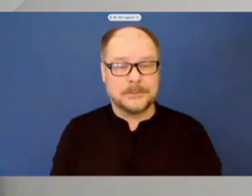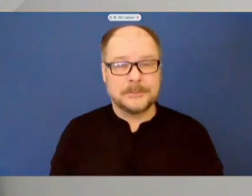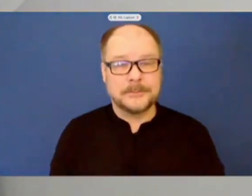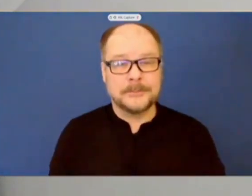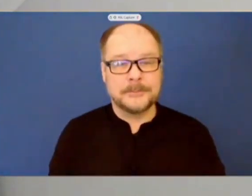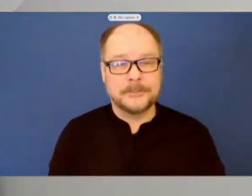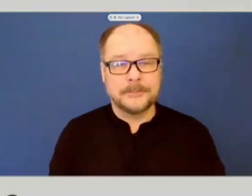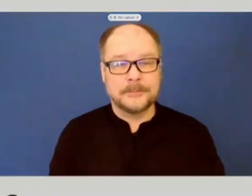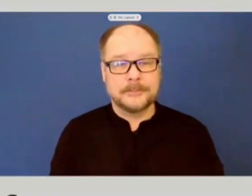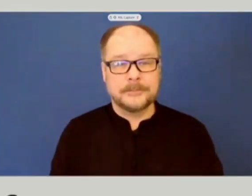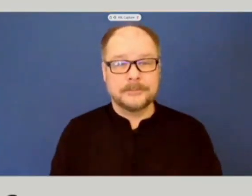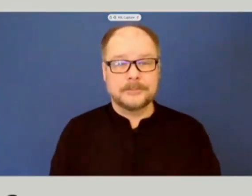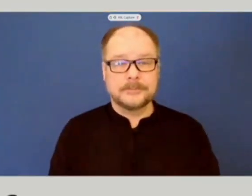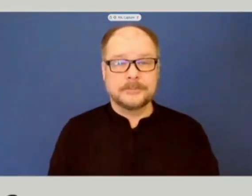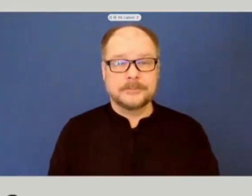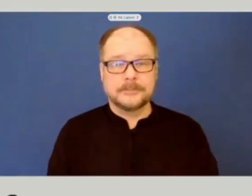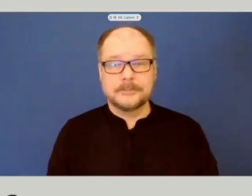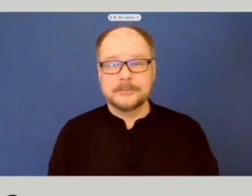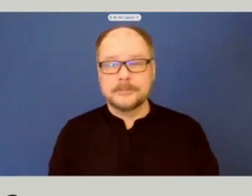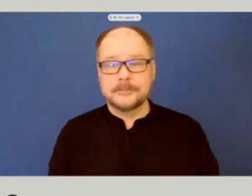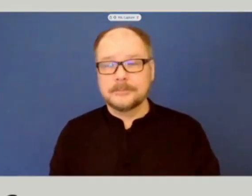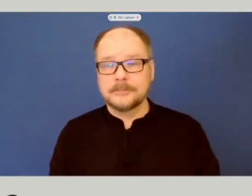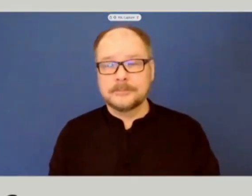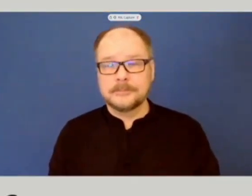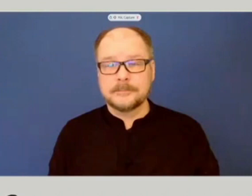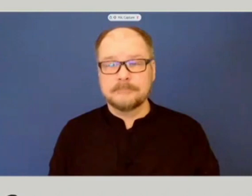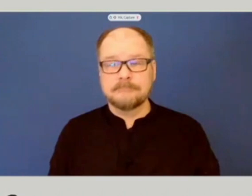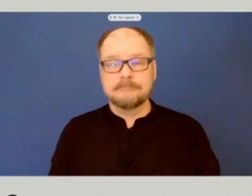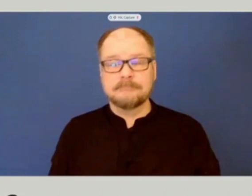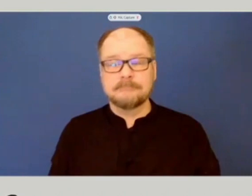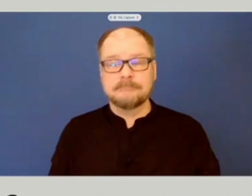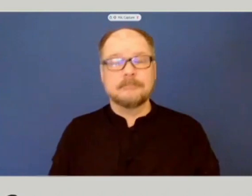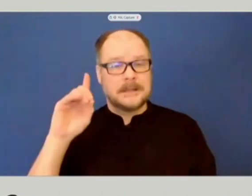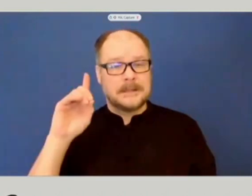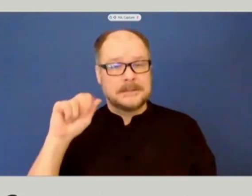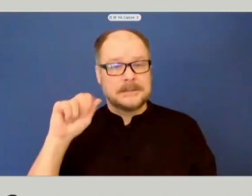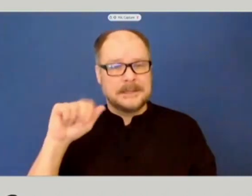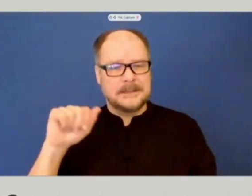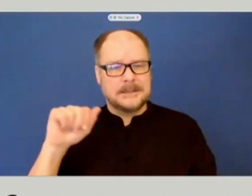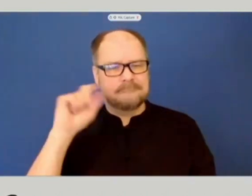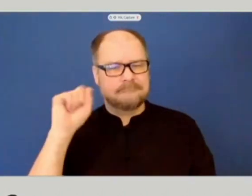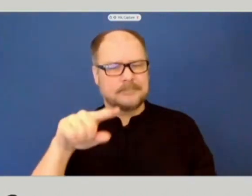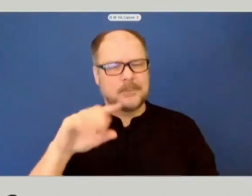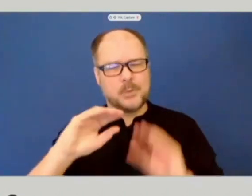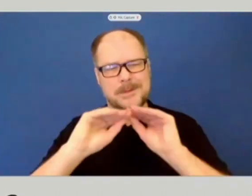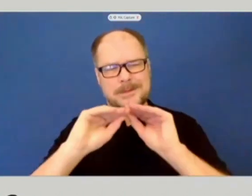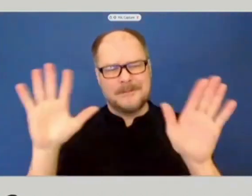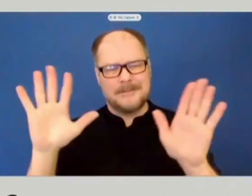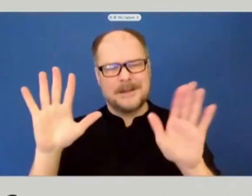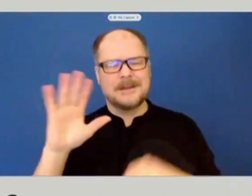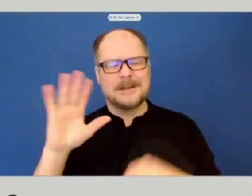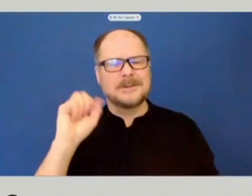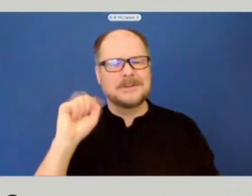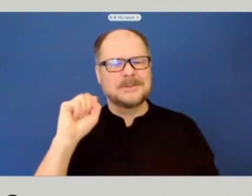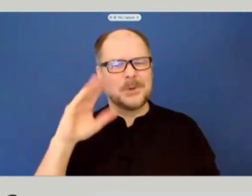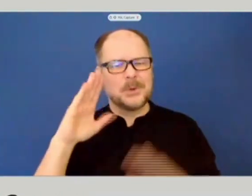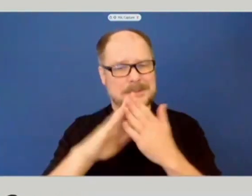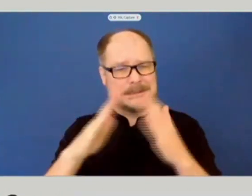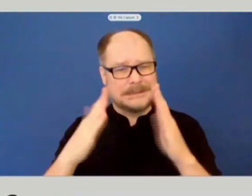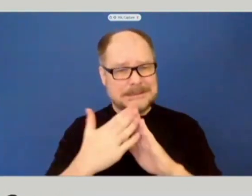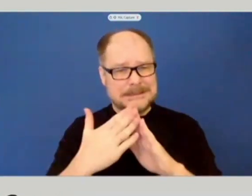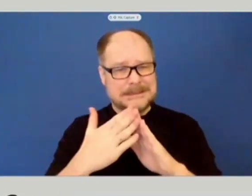Can I, Dina, I just wanted to clarify. So the city did